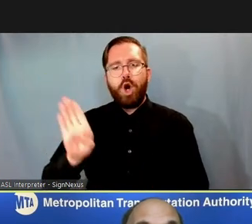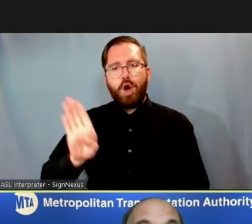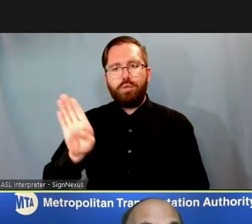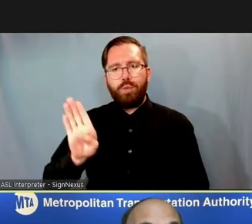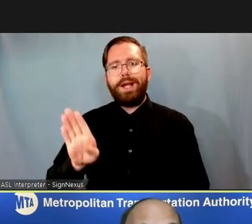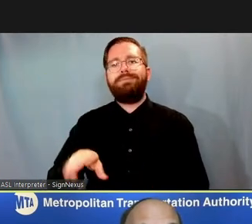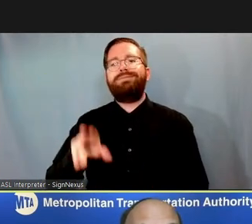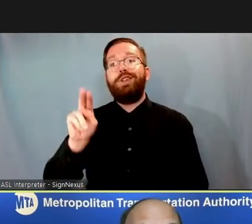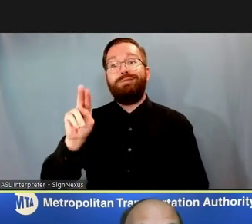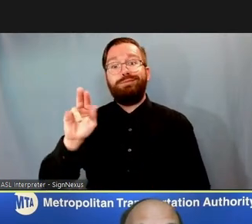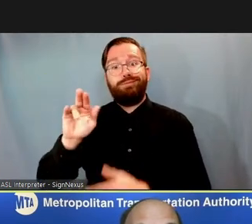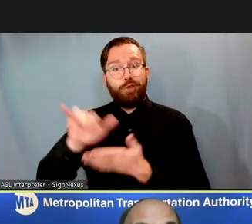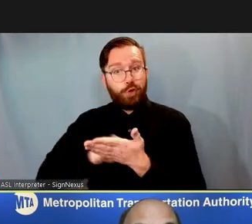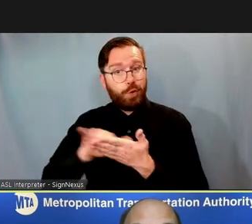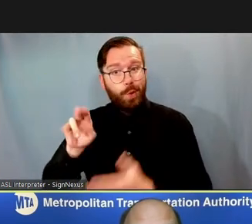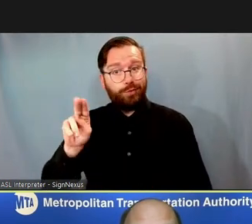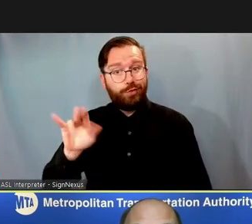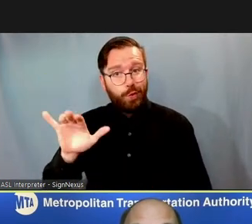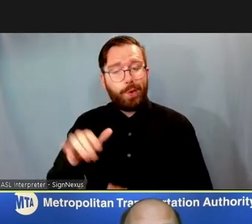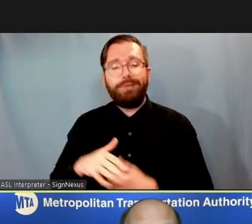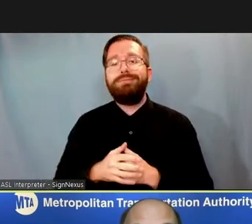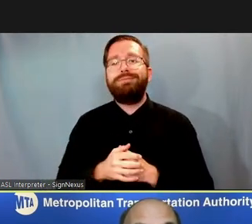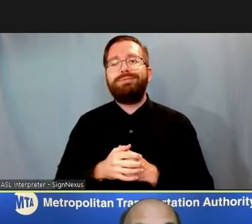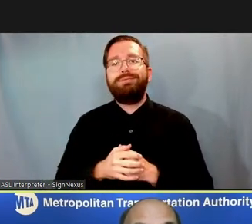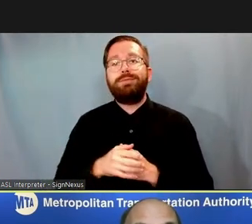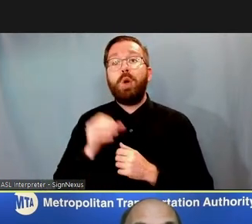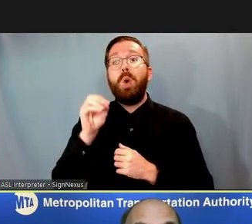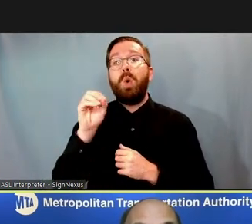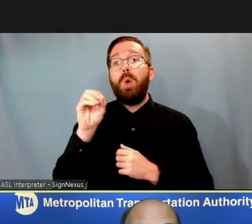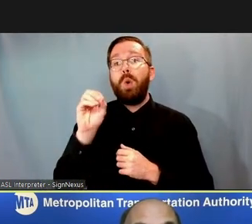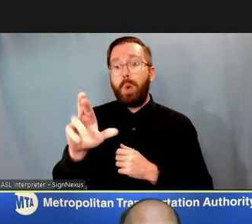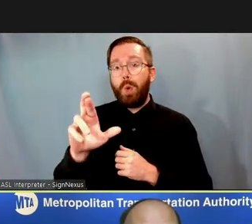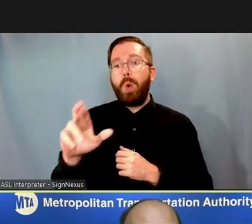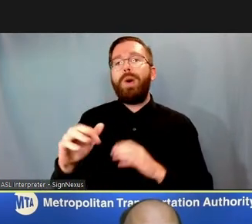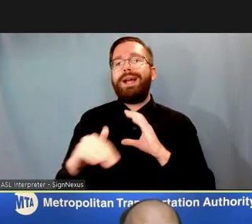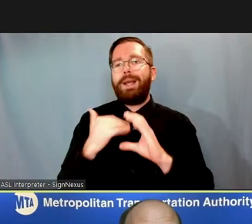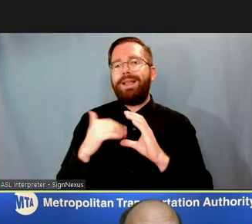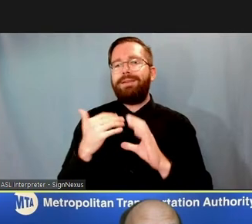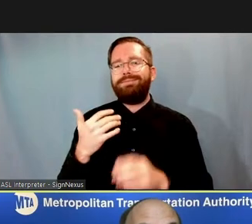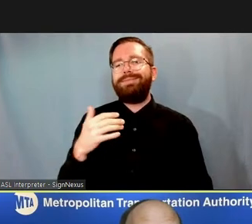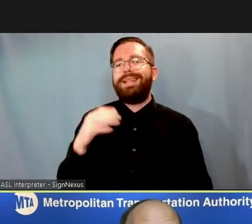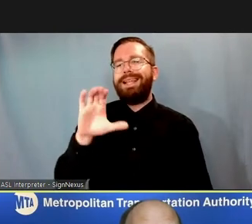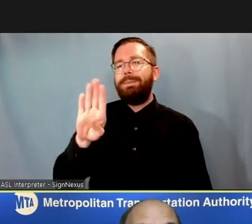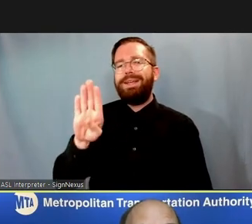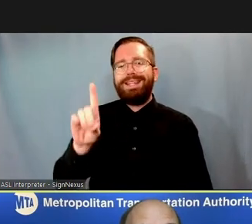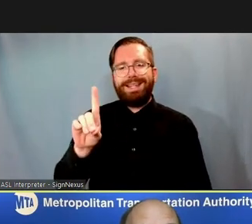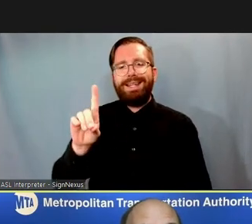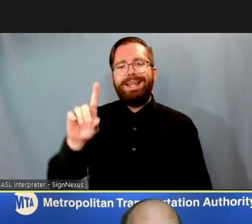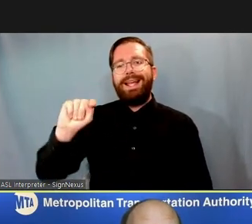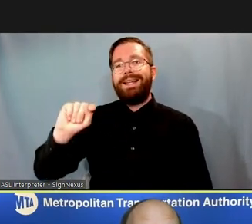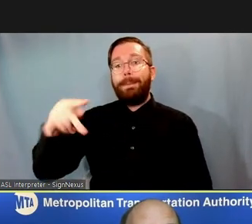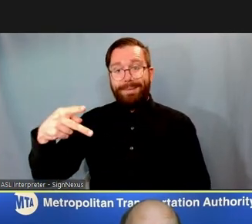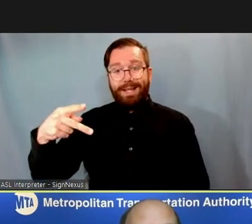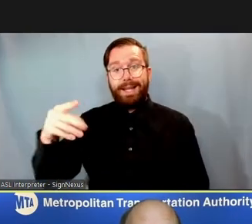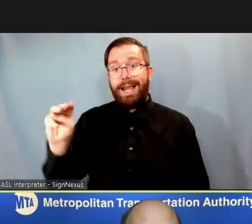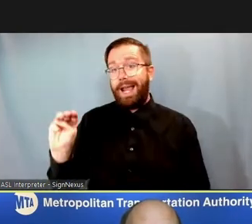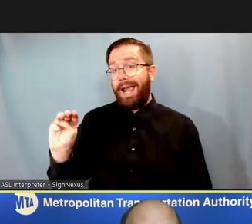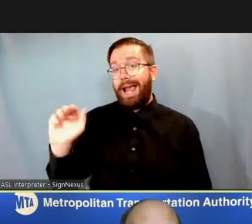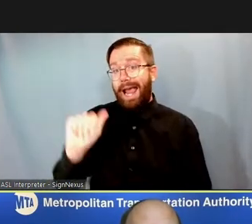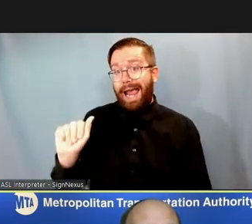1004 or via email at cbdtp at mtabt.org